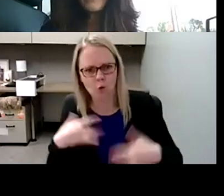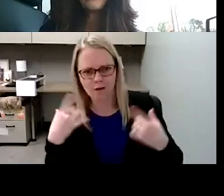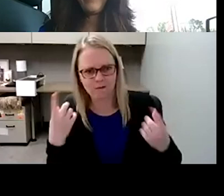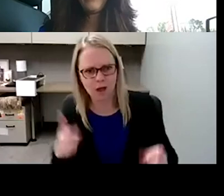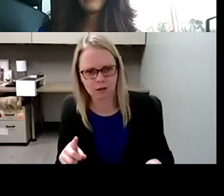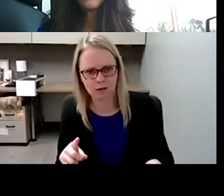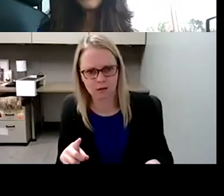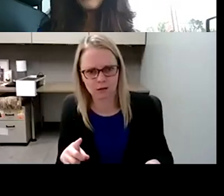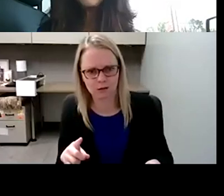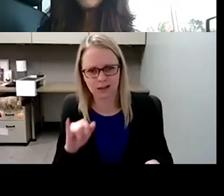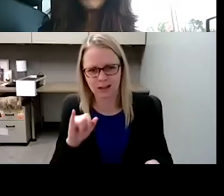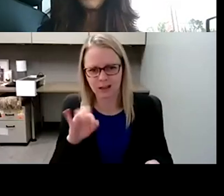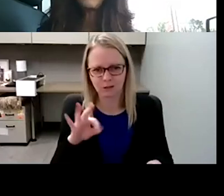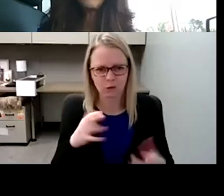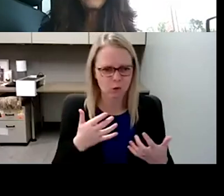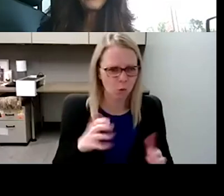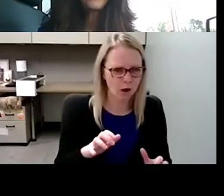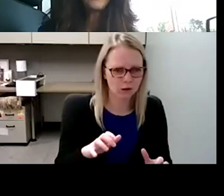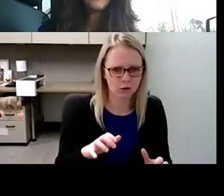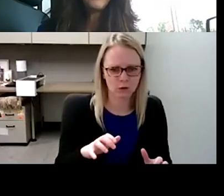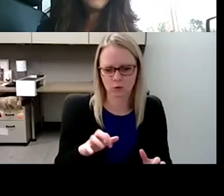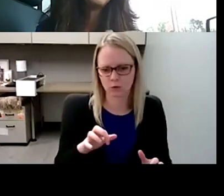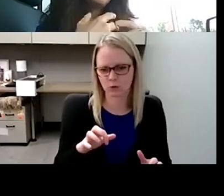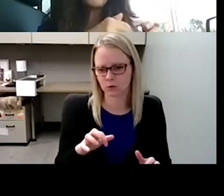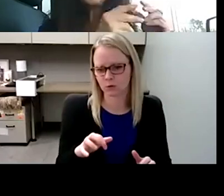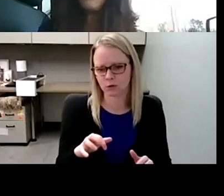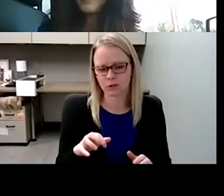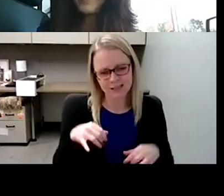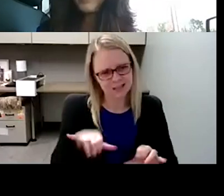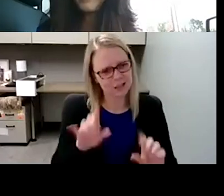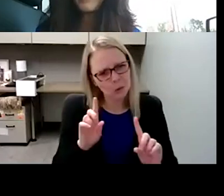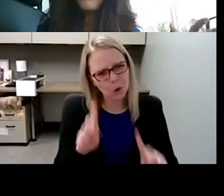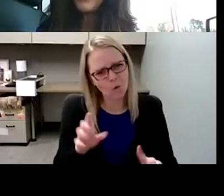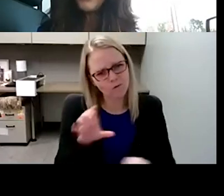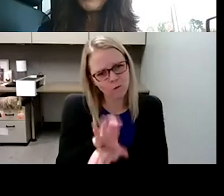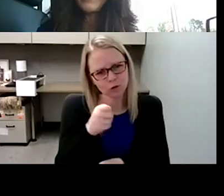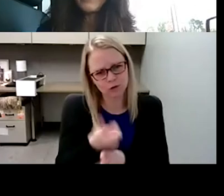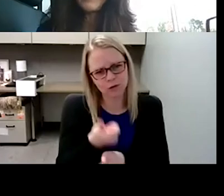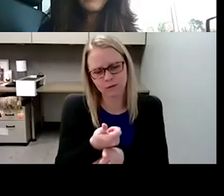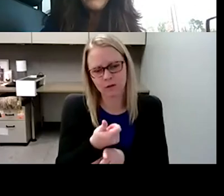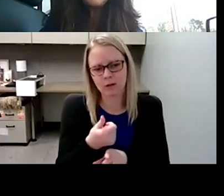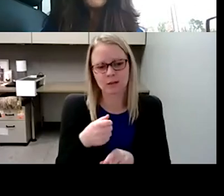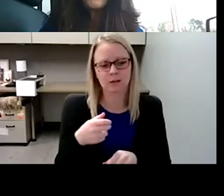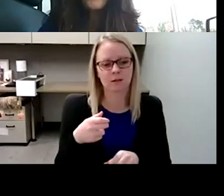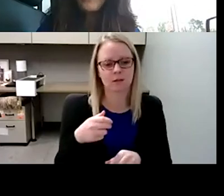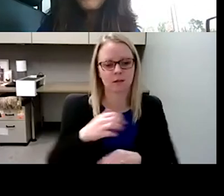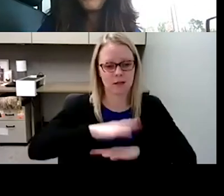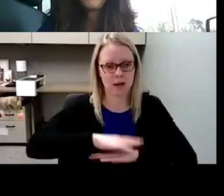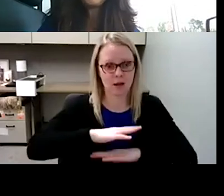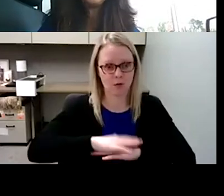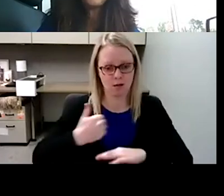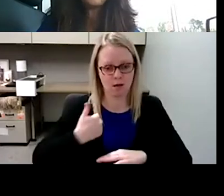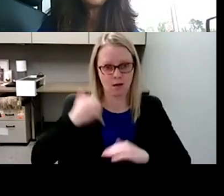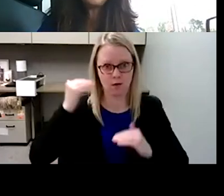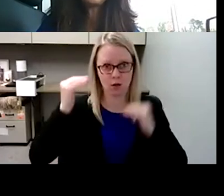or not. Sit at a table with adults instead of all students, even though you don't want to.